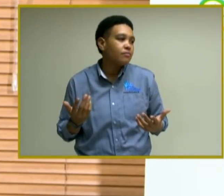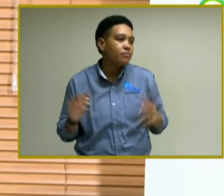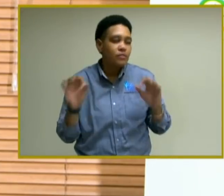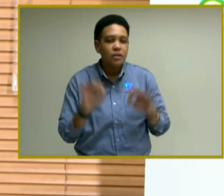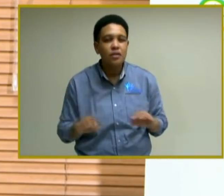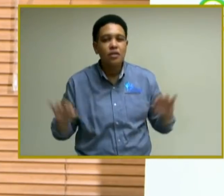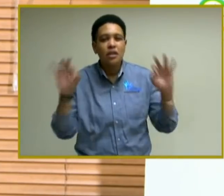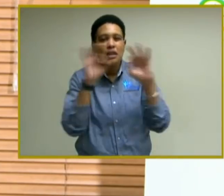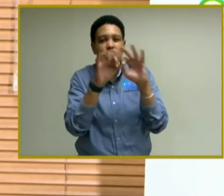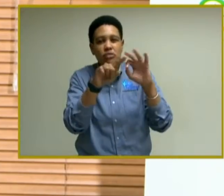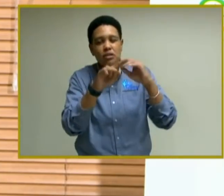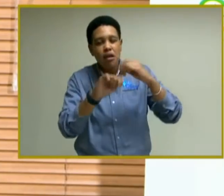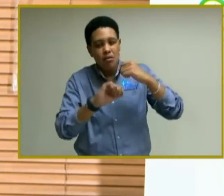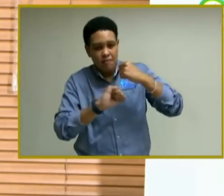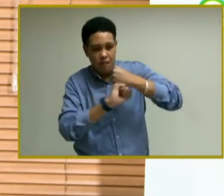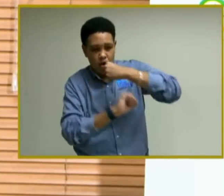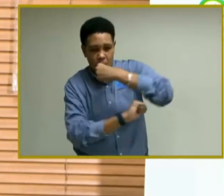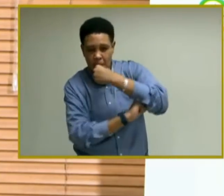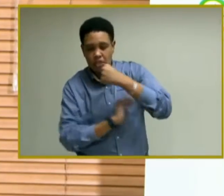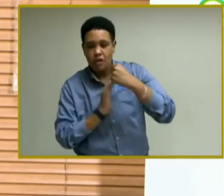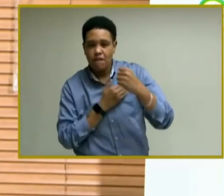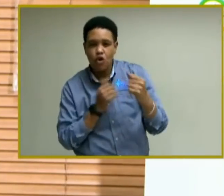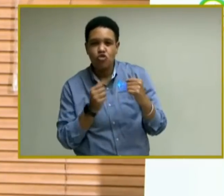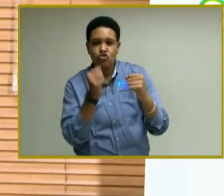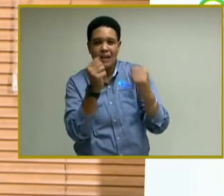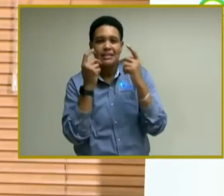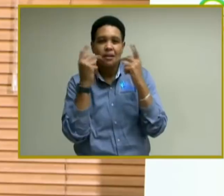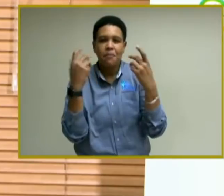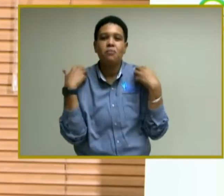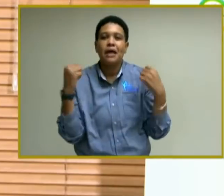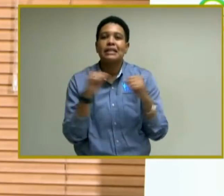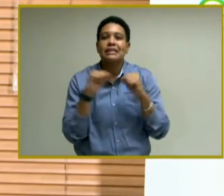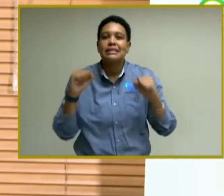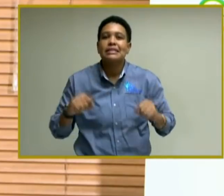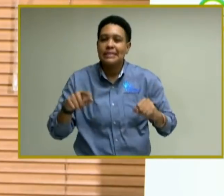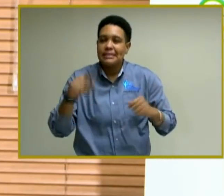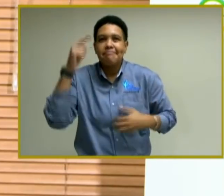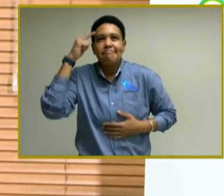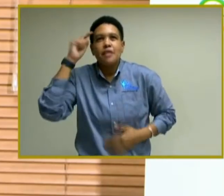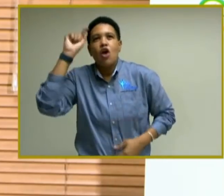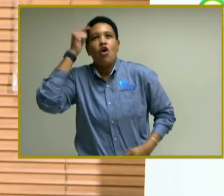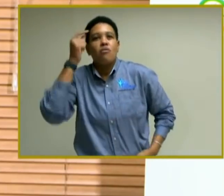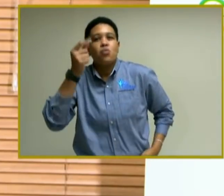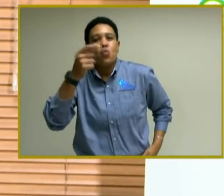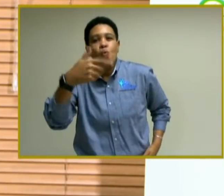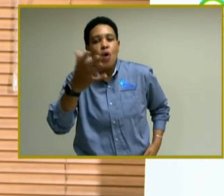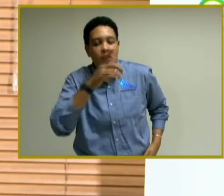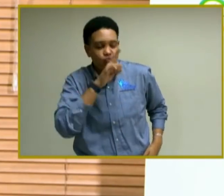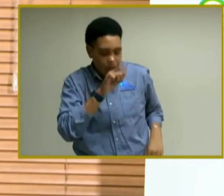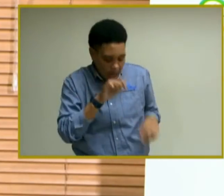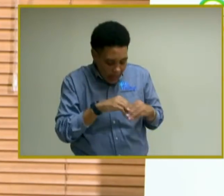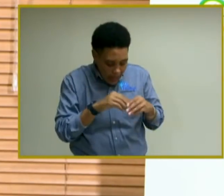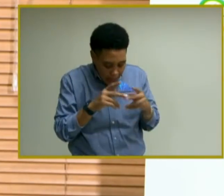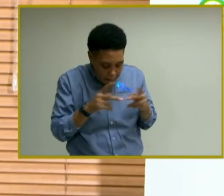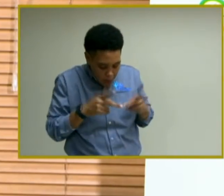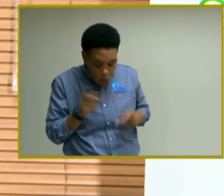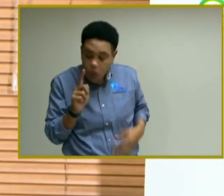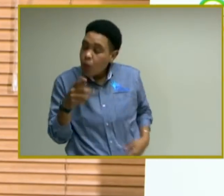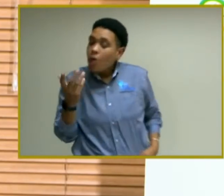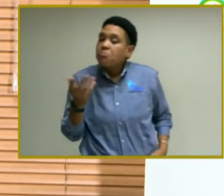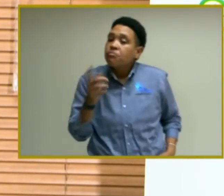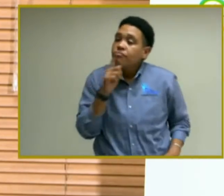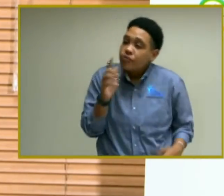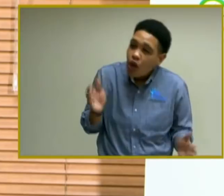critical fundamentals of our strategy as a public health system and a government is to be in a position